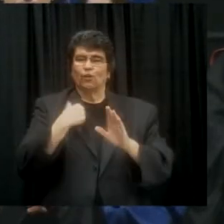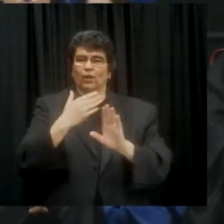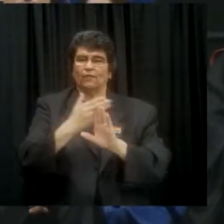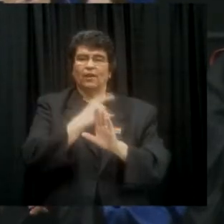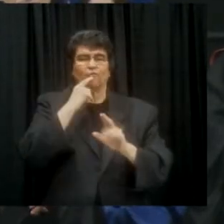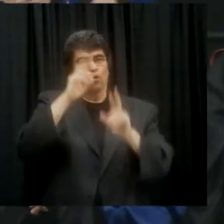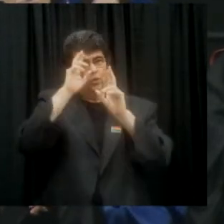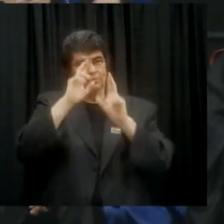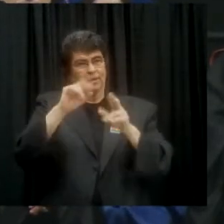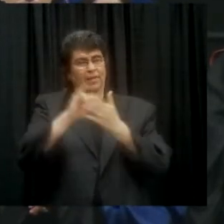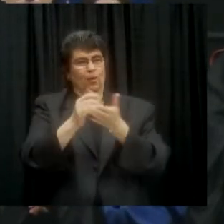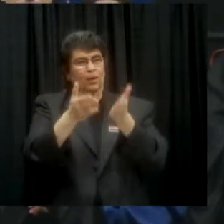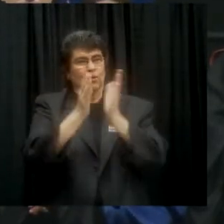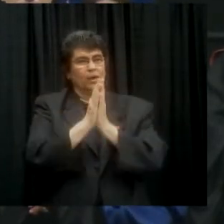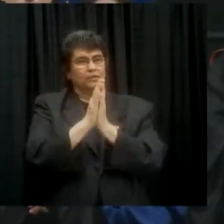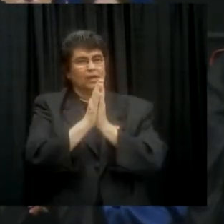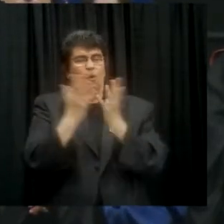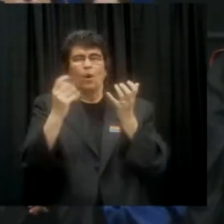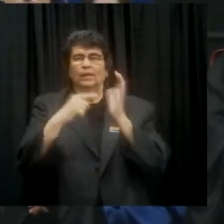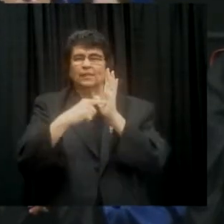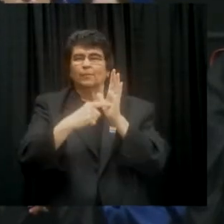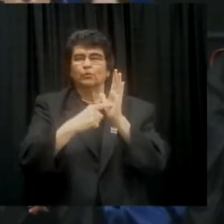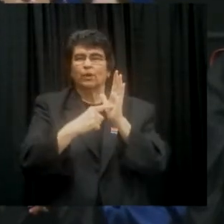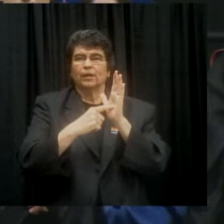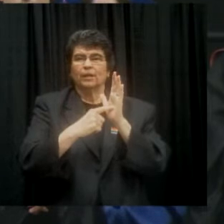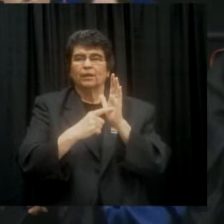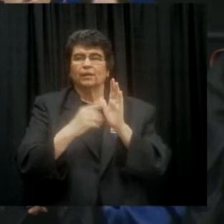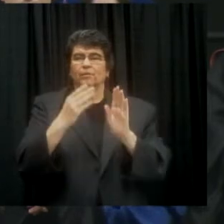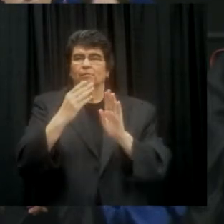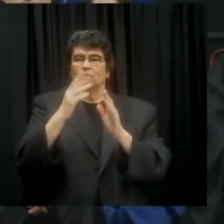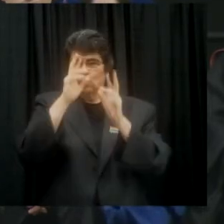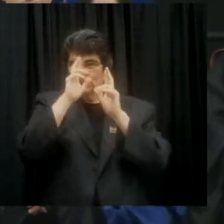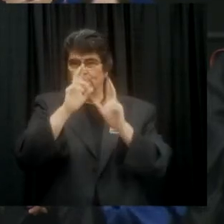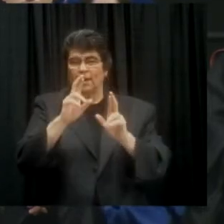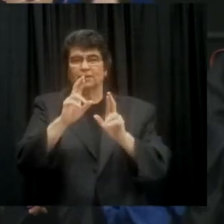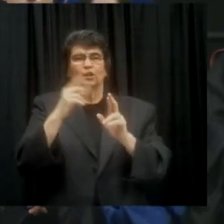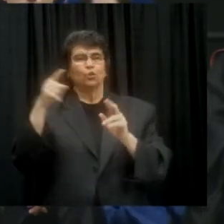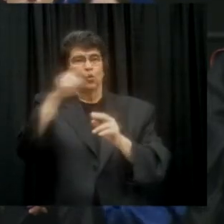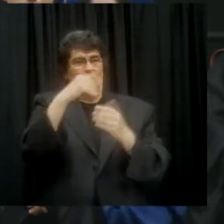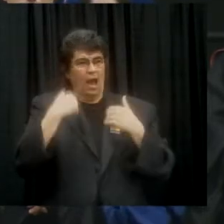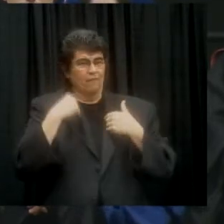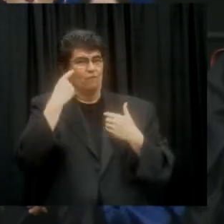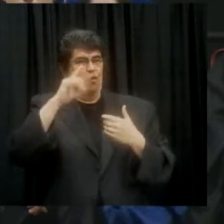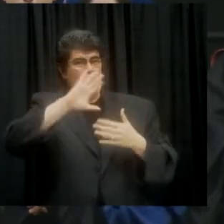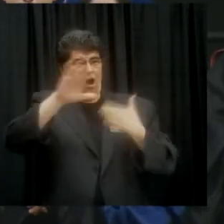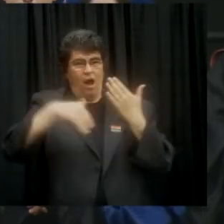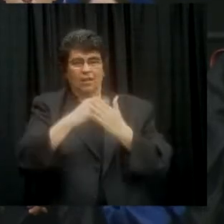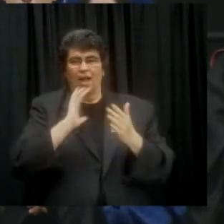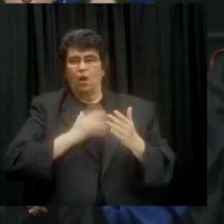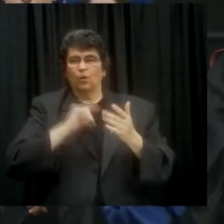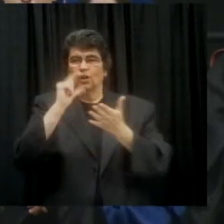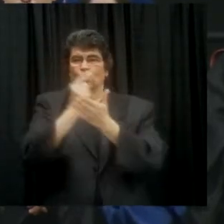respecting this request, as this will demonstrate the pride and respect that you all have for our graduates.